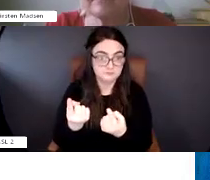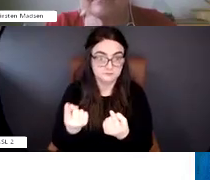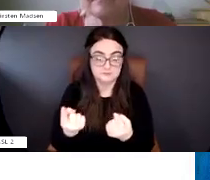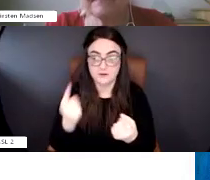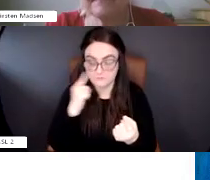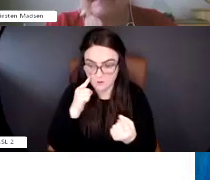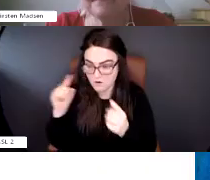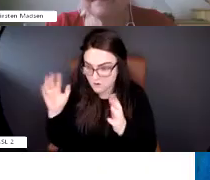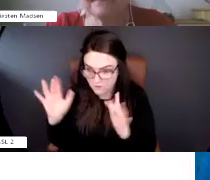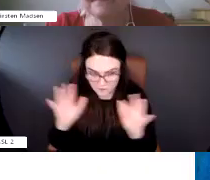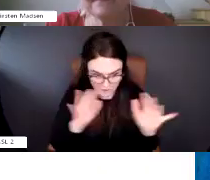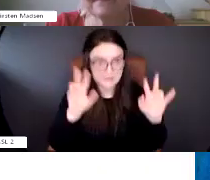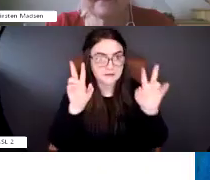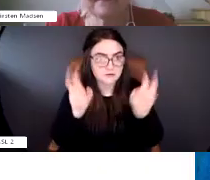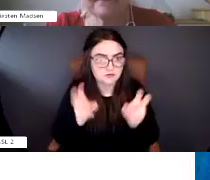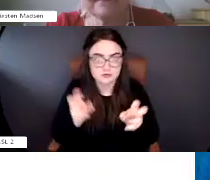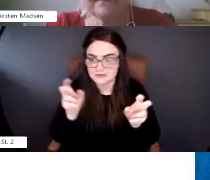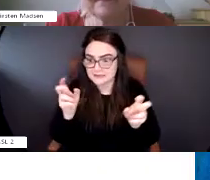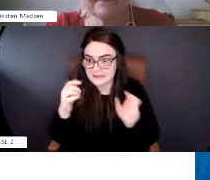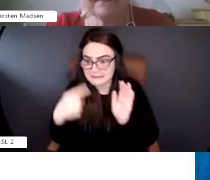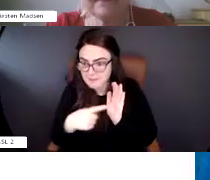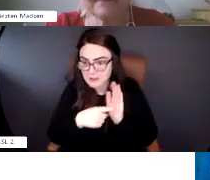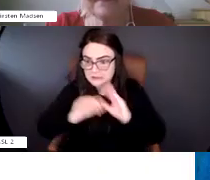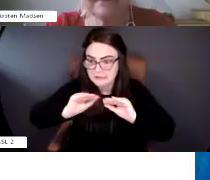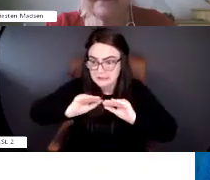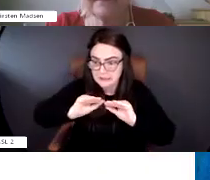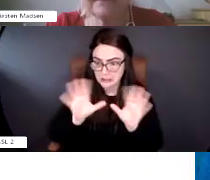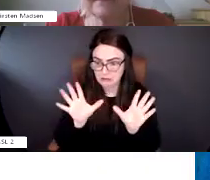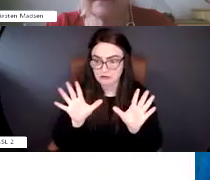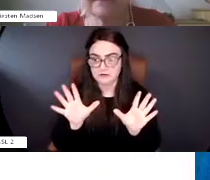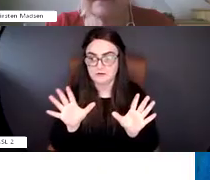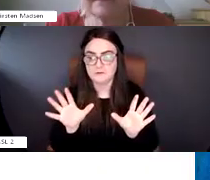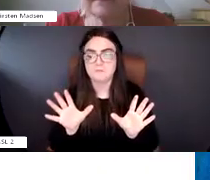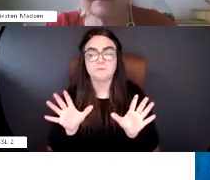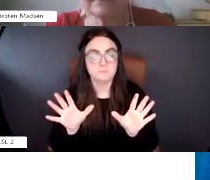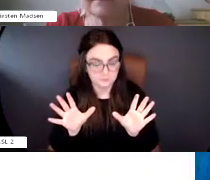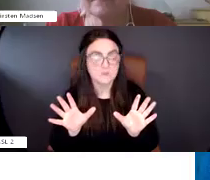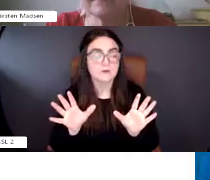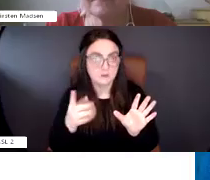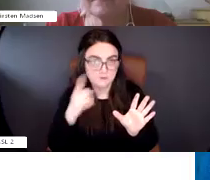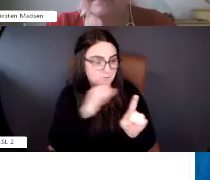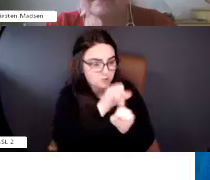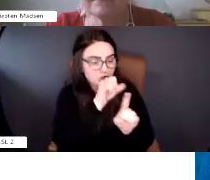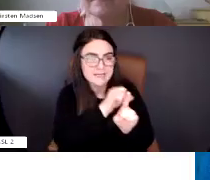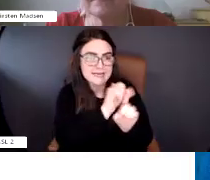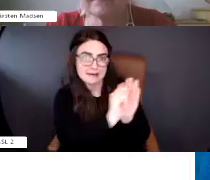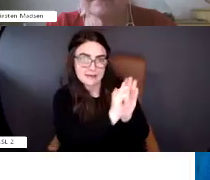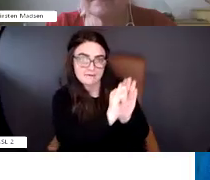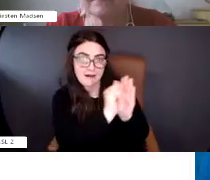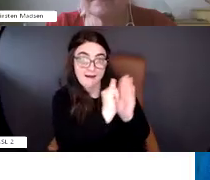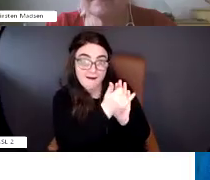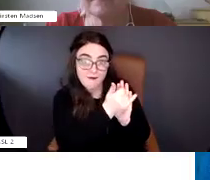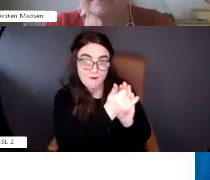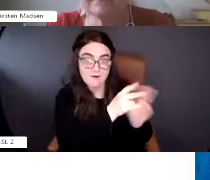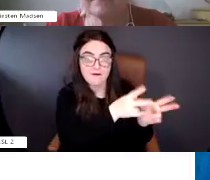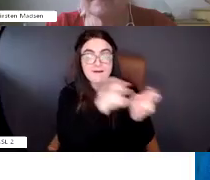and giving examples that people can sort of understand what bullying looks like and how they can use the toolkit. I have put the links in the chat box for